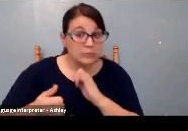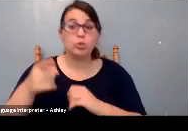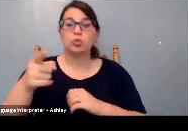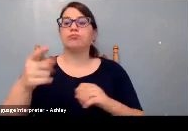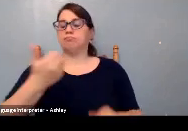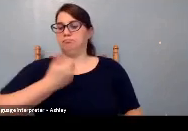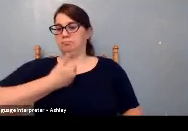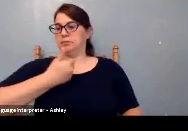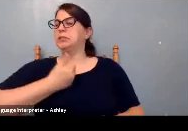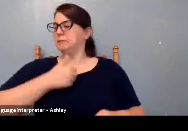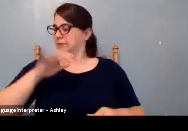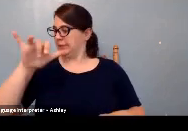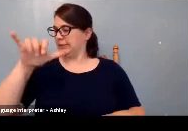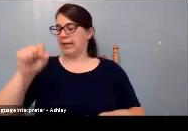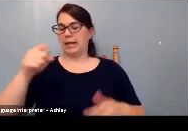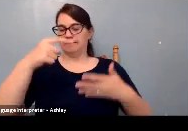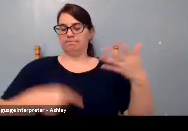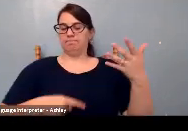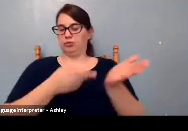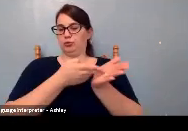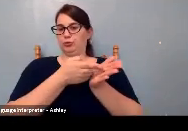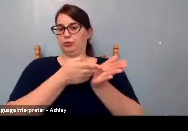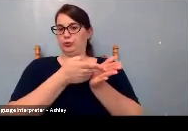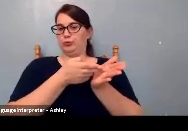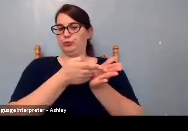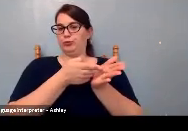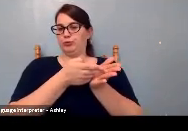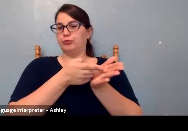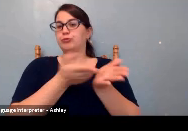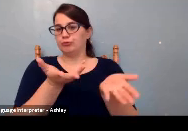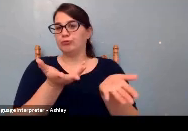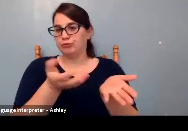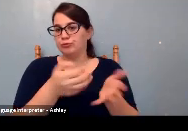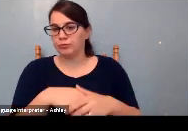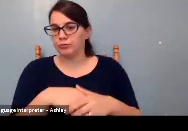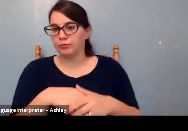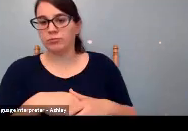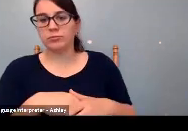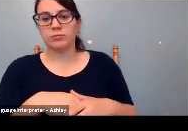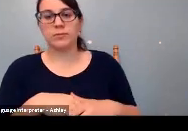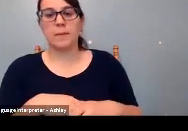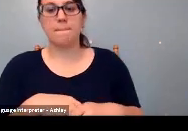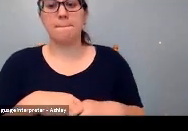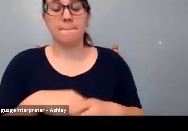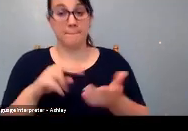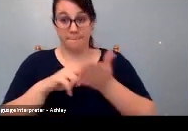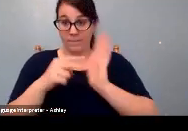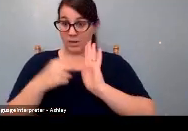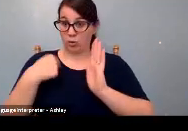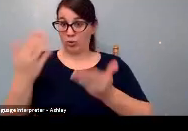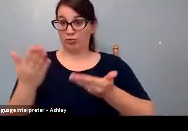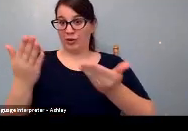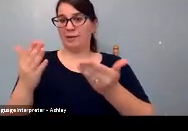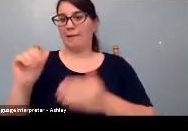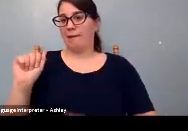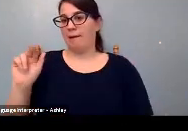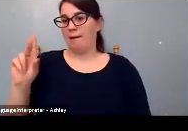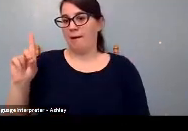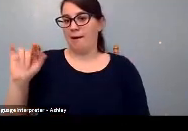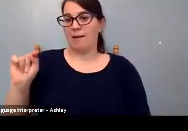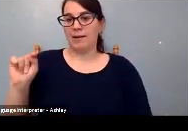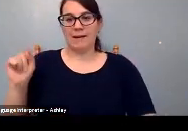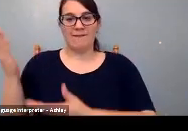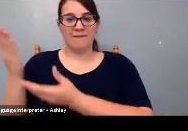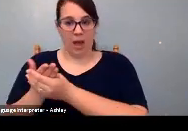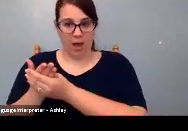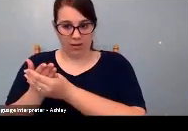self-certify that the information that you provided is accurate and truthful. So we always recommend that you start an audit file in case the information